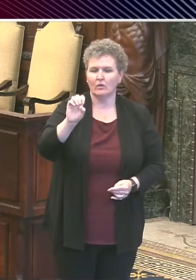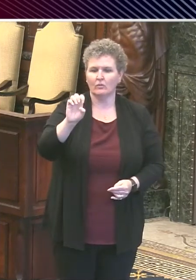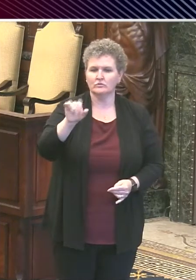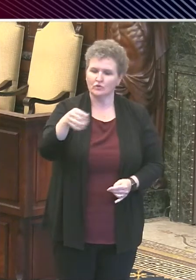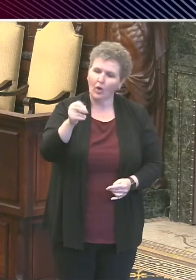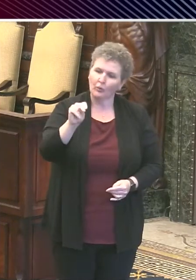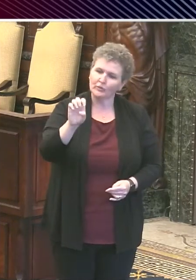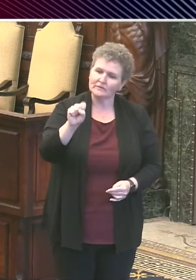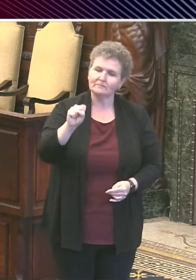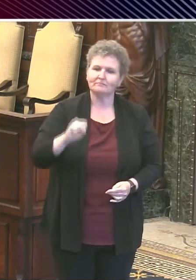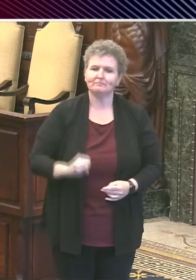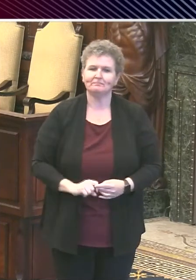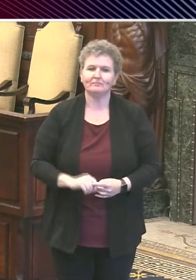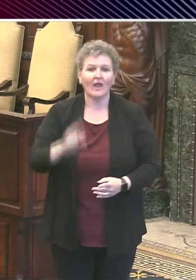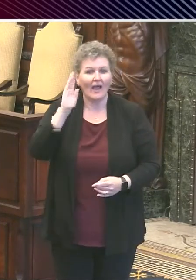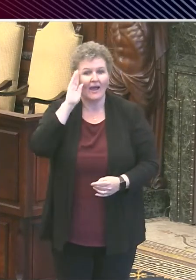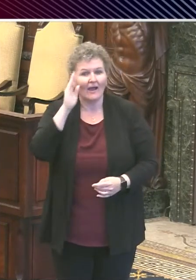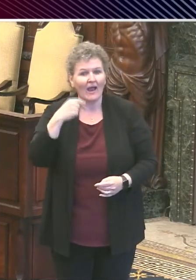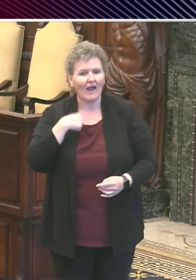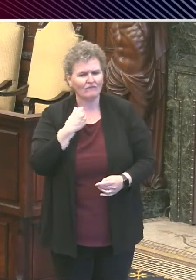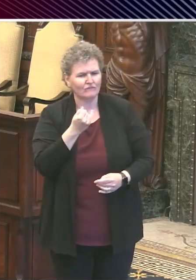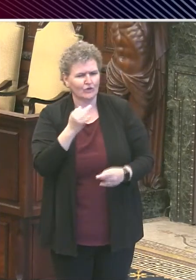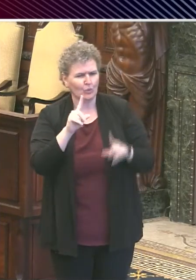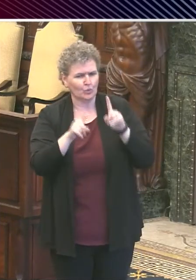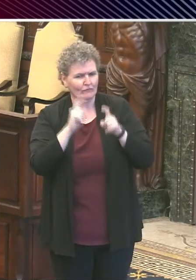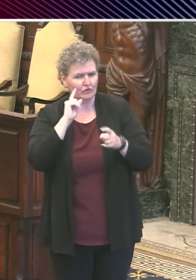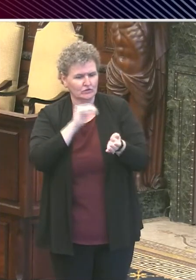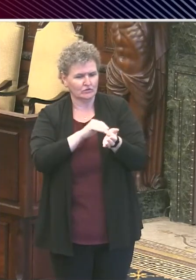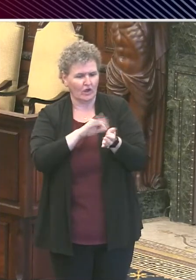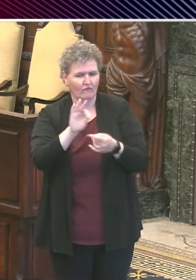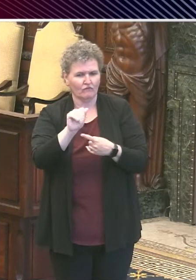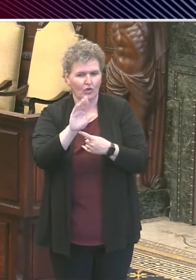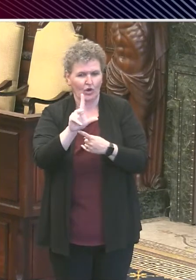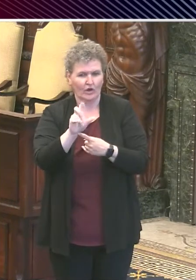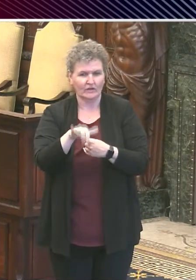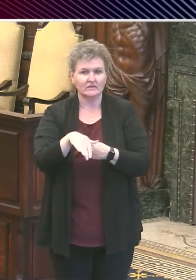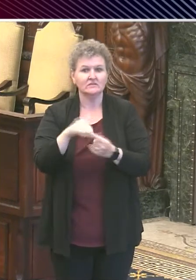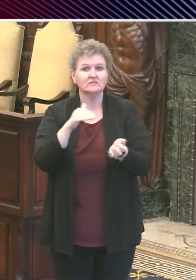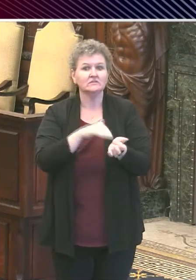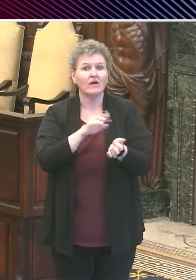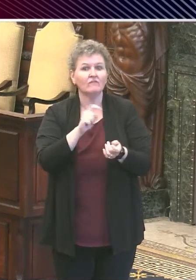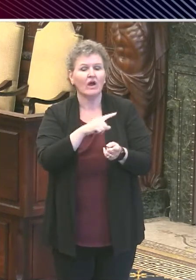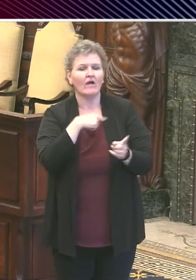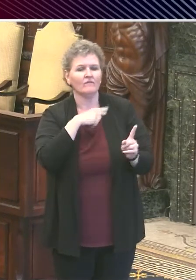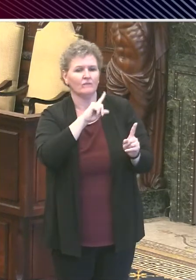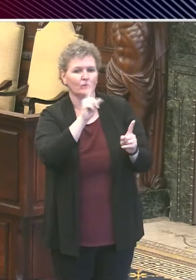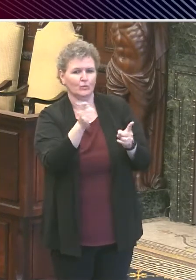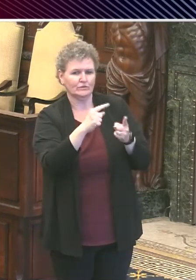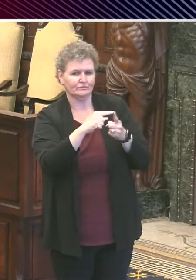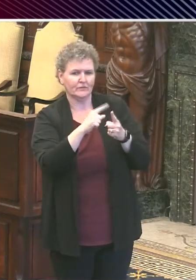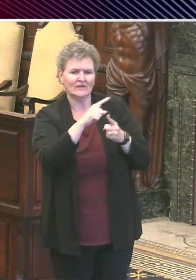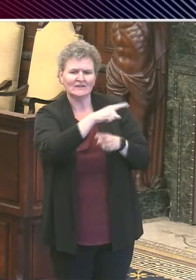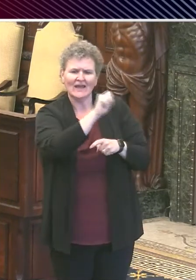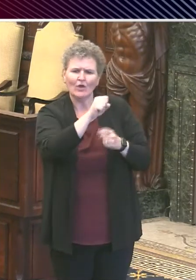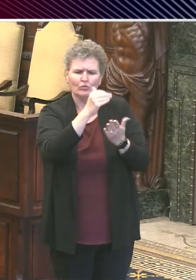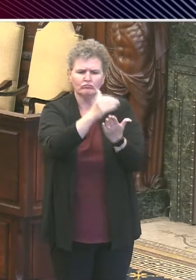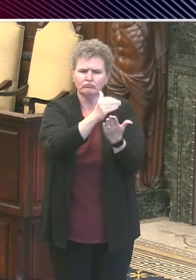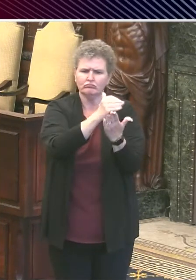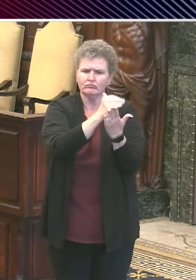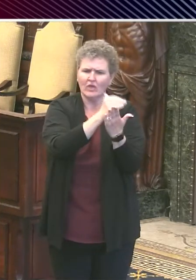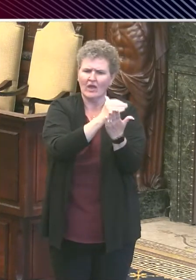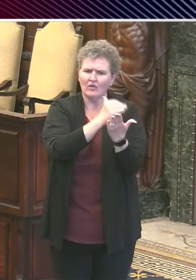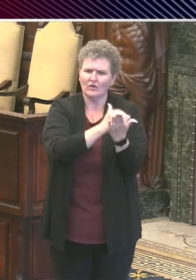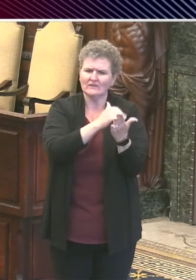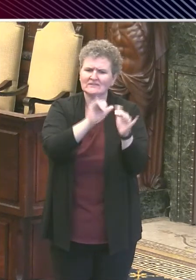Hello. I have a few questions for Dr. Farley. Dr. Farley, the first one is, can you outline the metrics that Philly